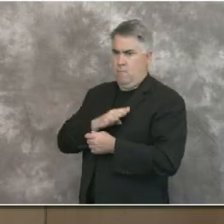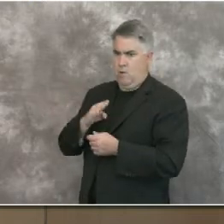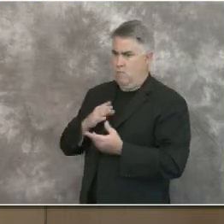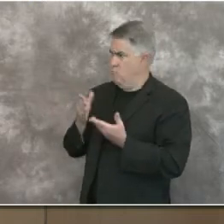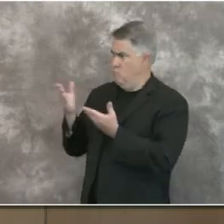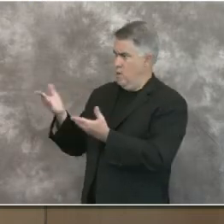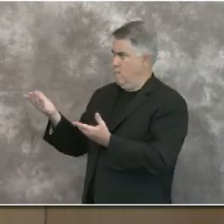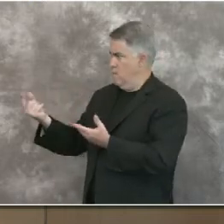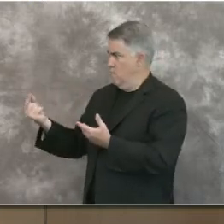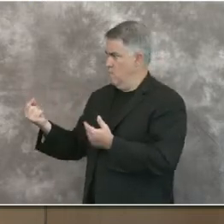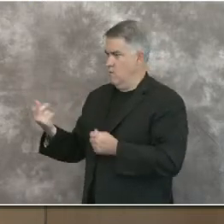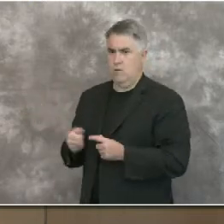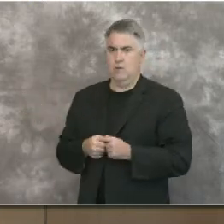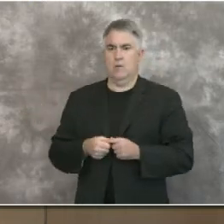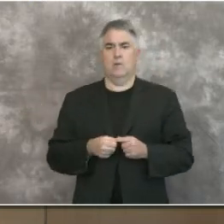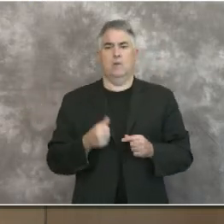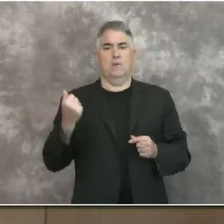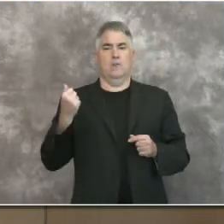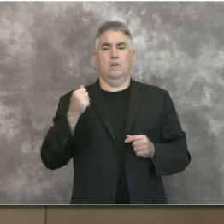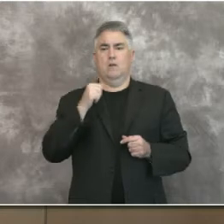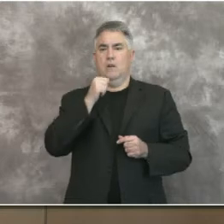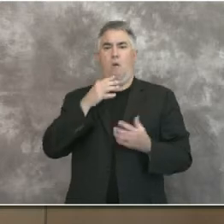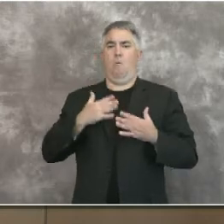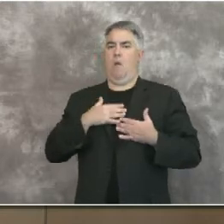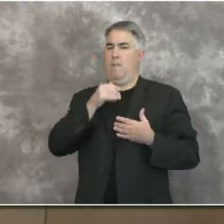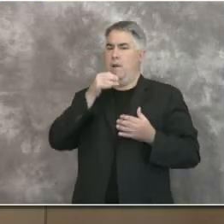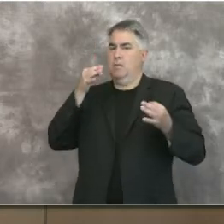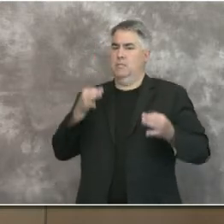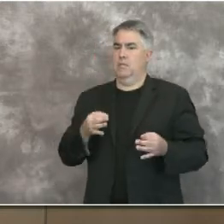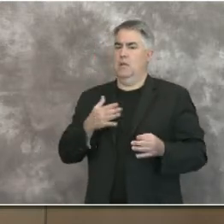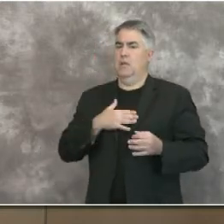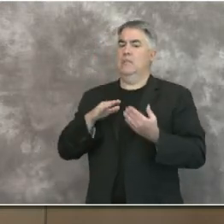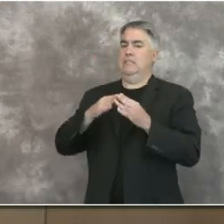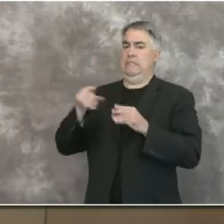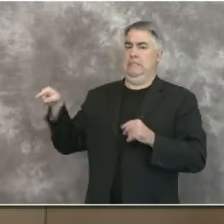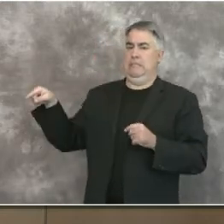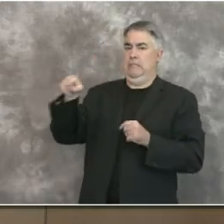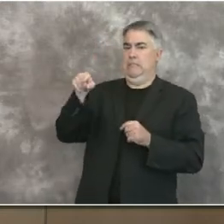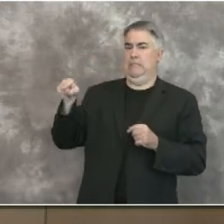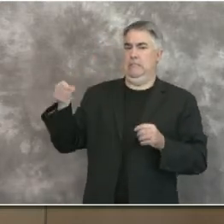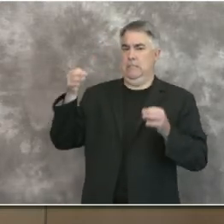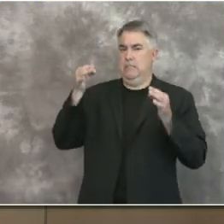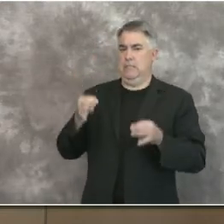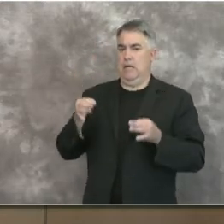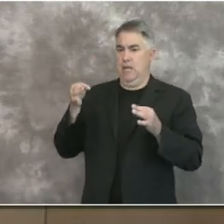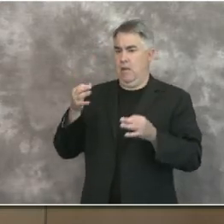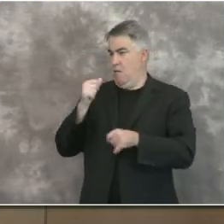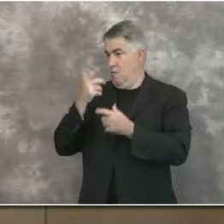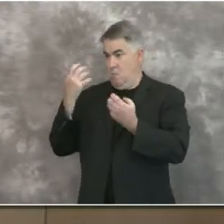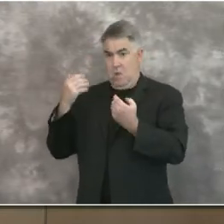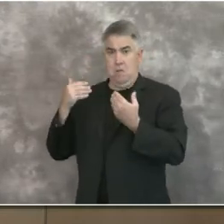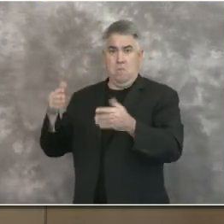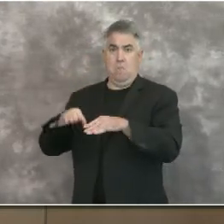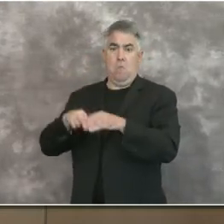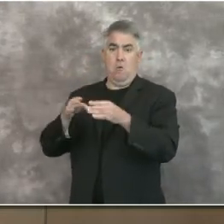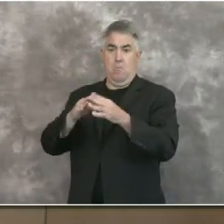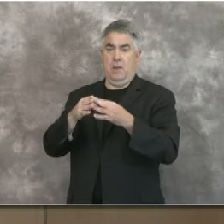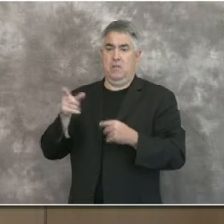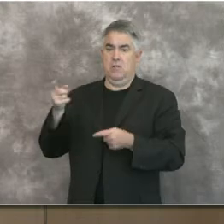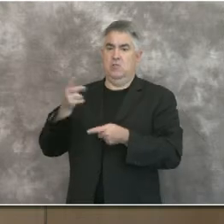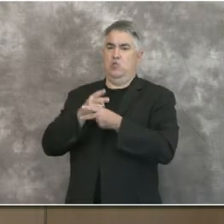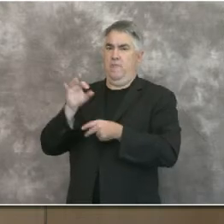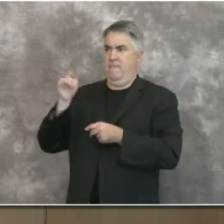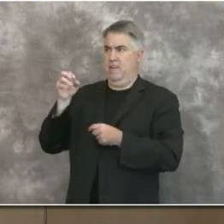is not within my authority, it's within the authority of the cities, and as has been stated by Supervisor Fletcher